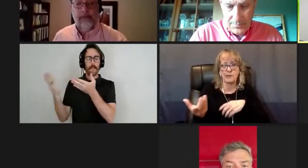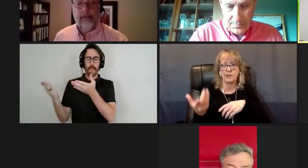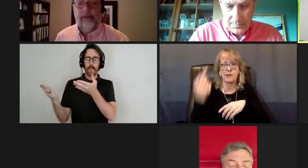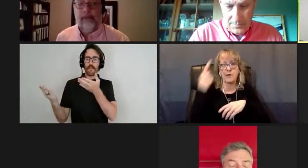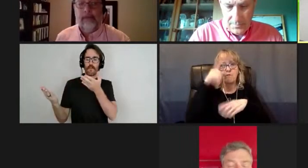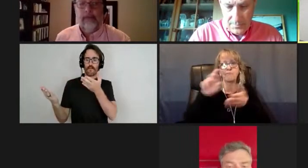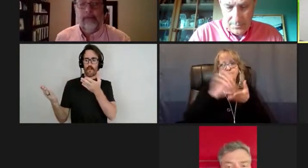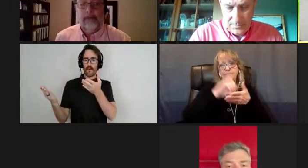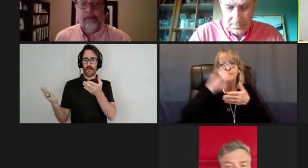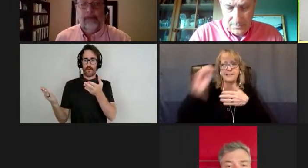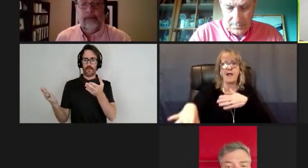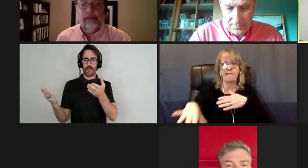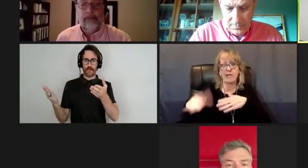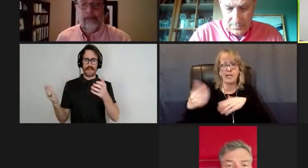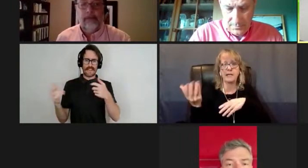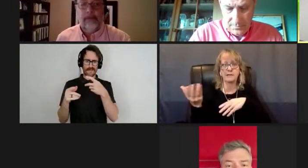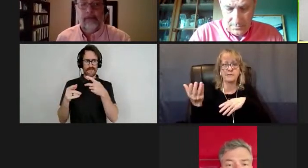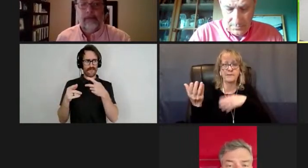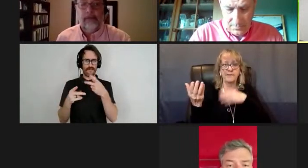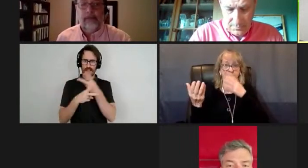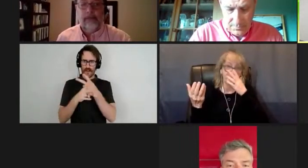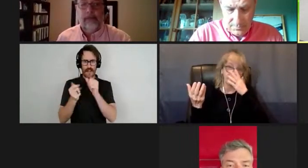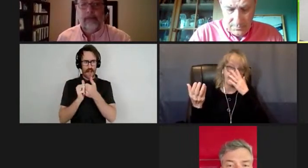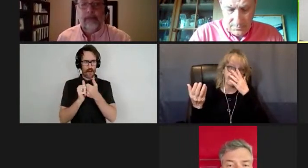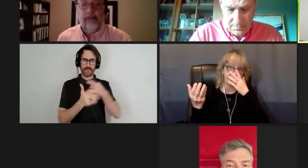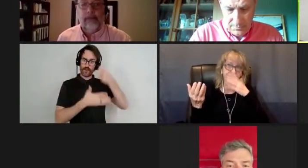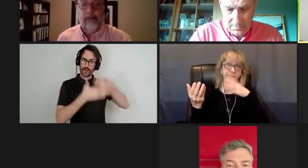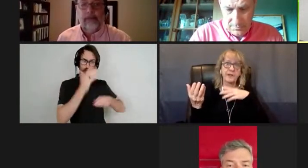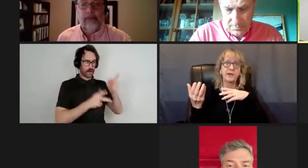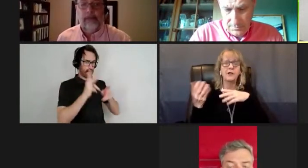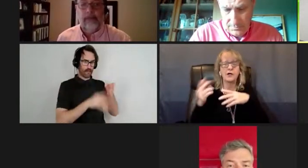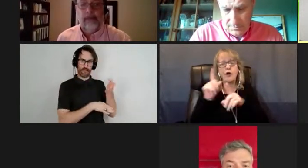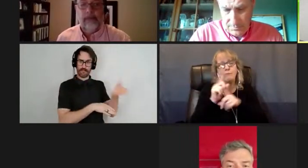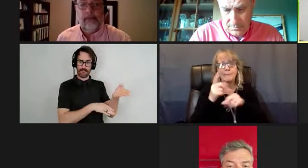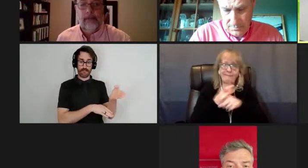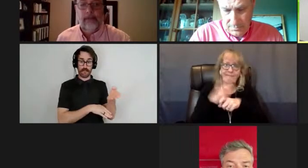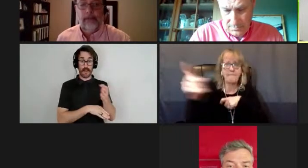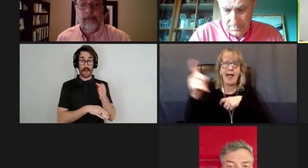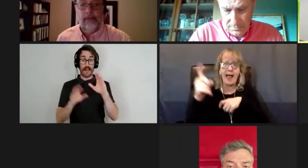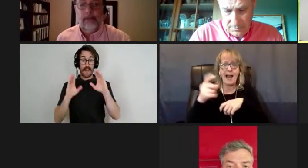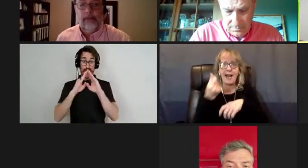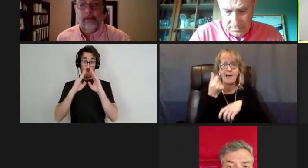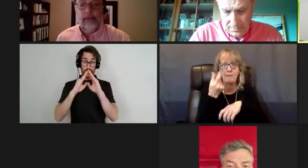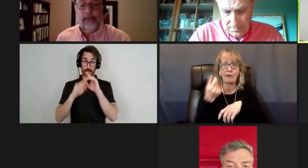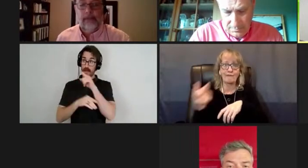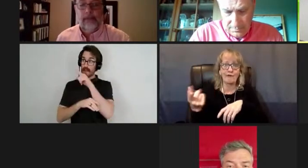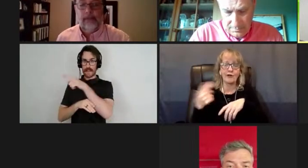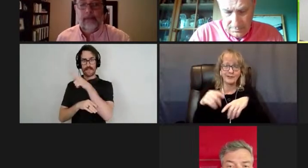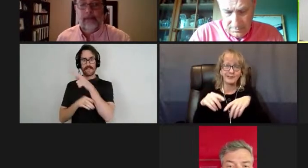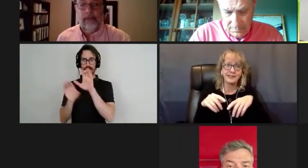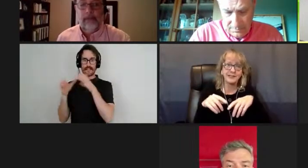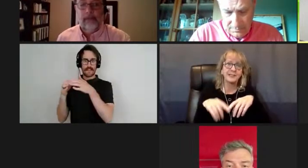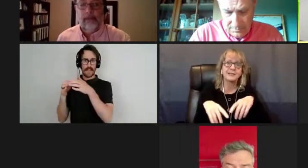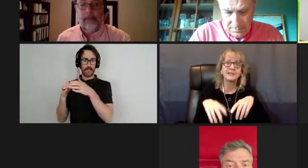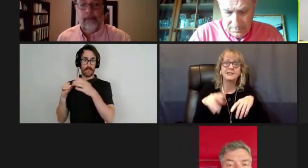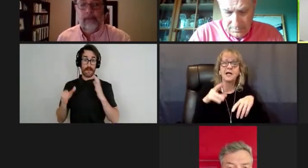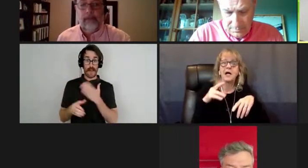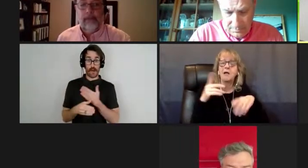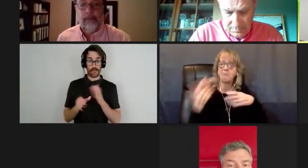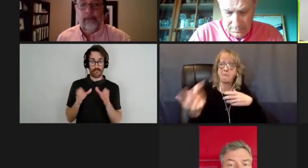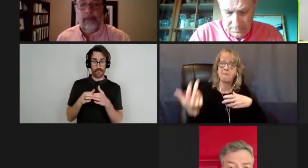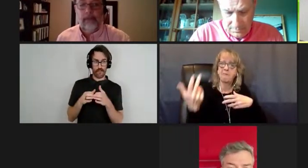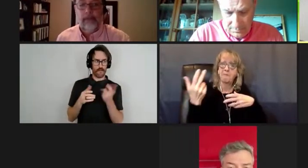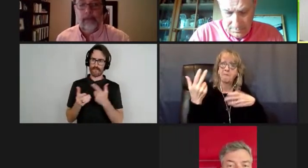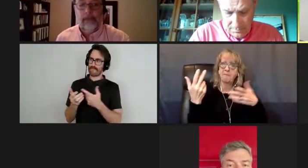know, hit people in the pocketbook that way. And Airbnb has participated. Roger Chapman and his team have been in communication, and you're